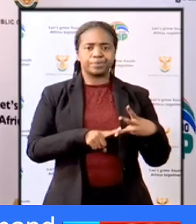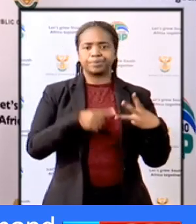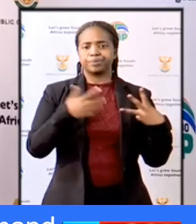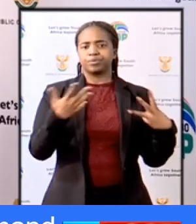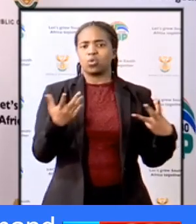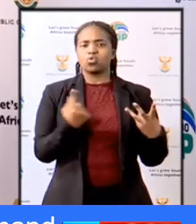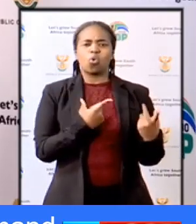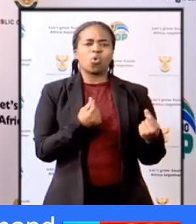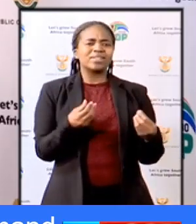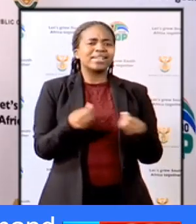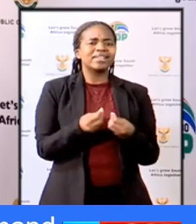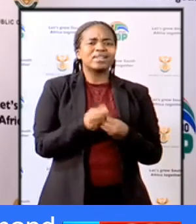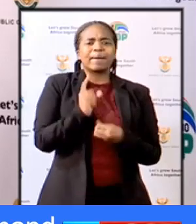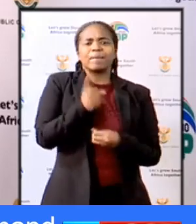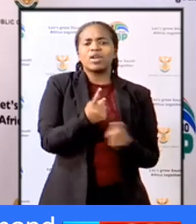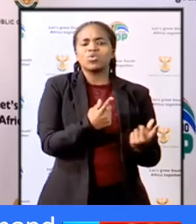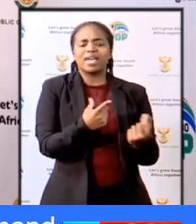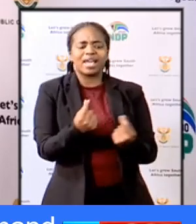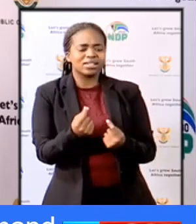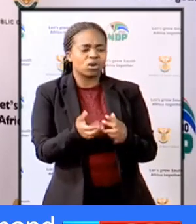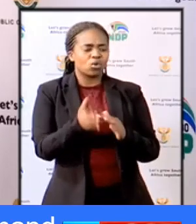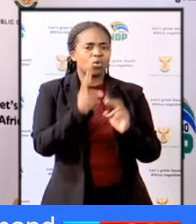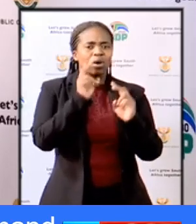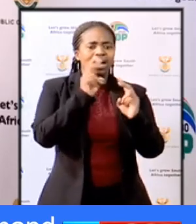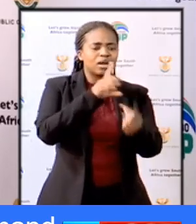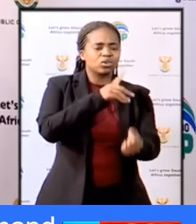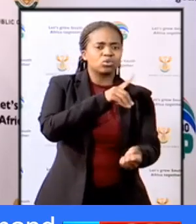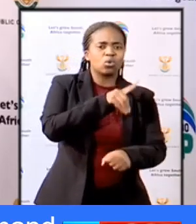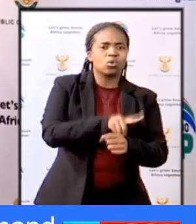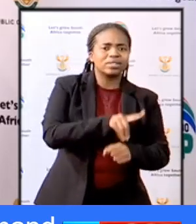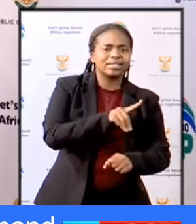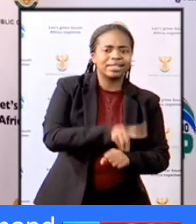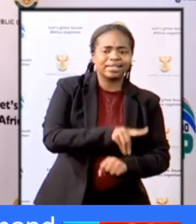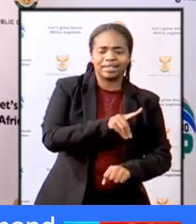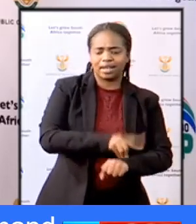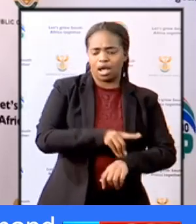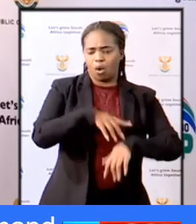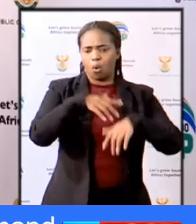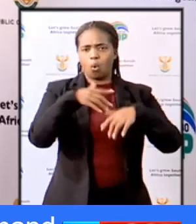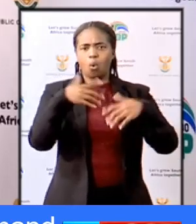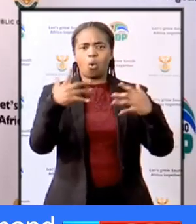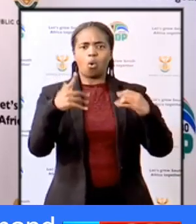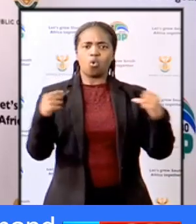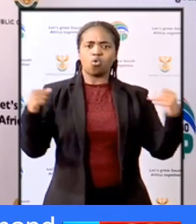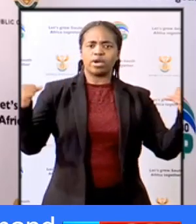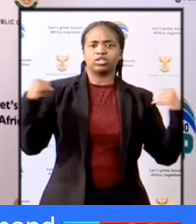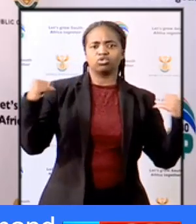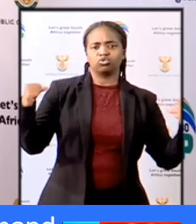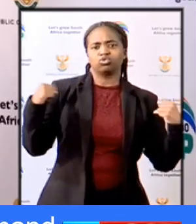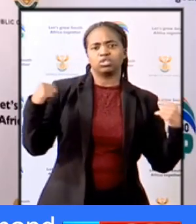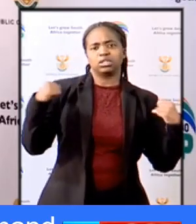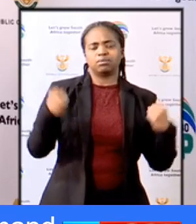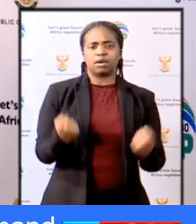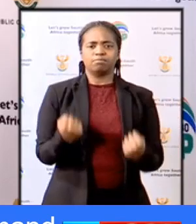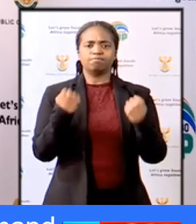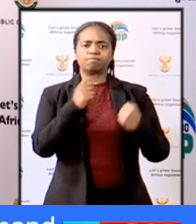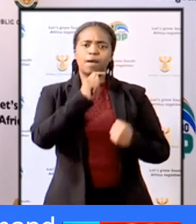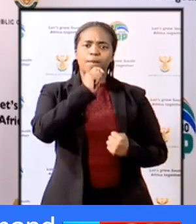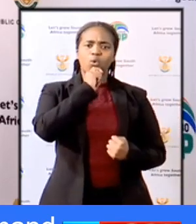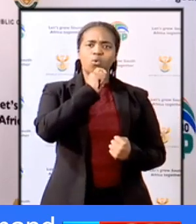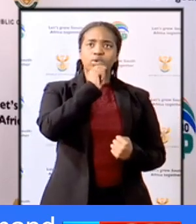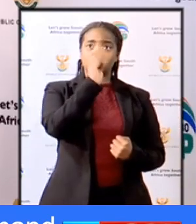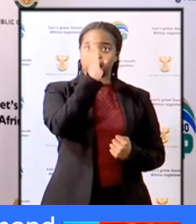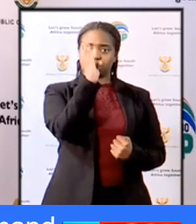uyokwenza kufanele akwenze, uya kadokotela noma mhlambe uya exerciser engalezo